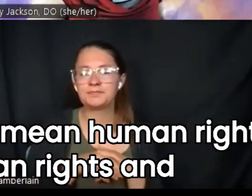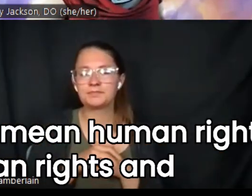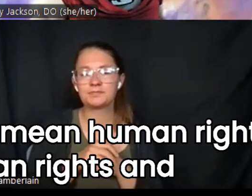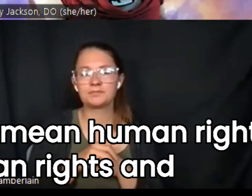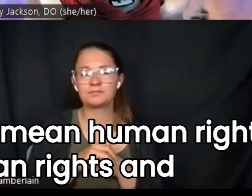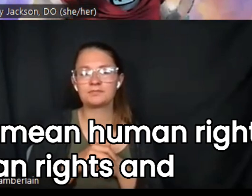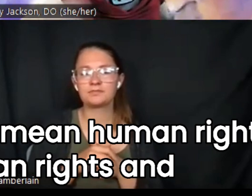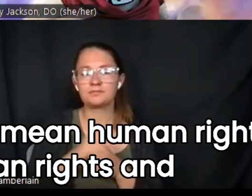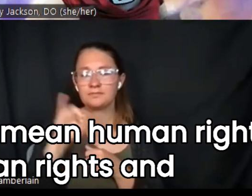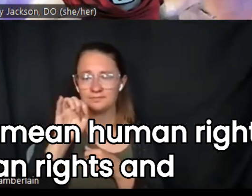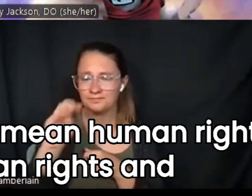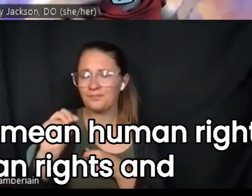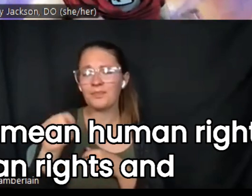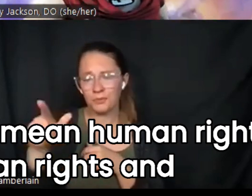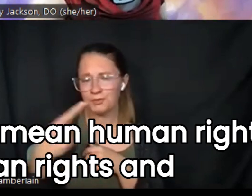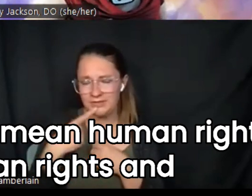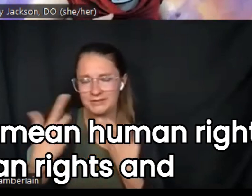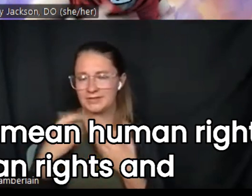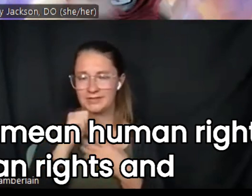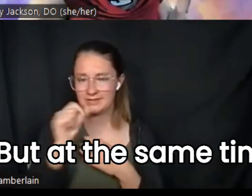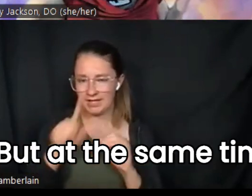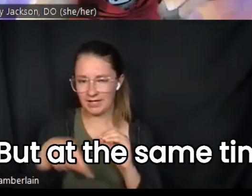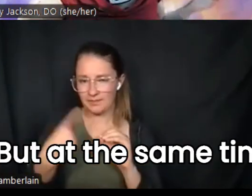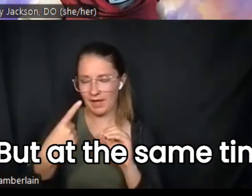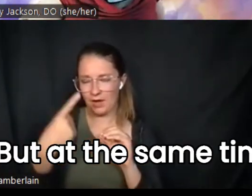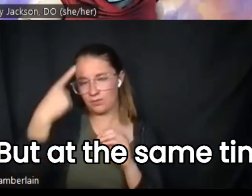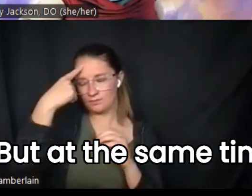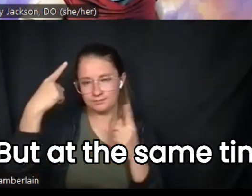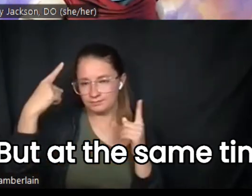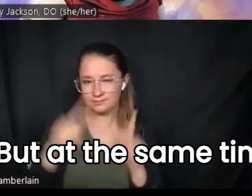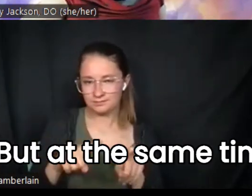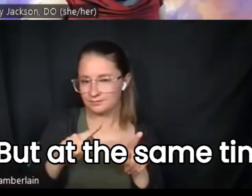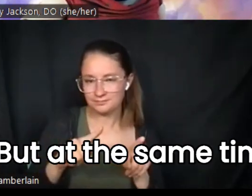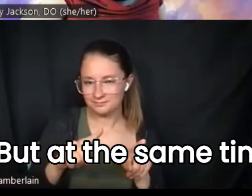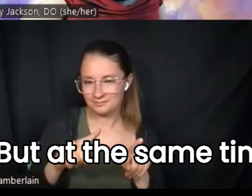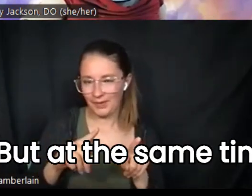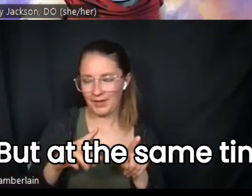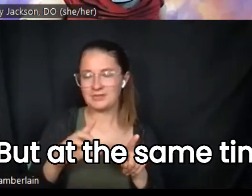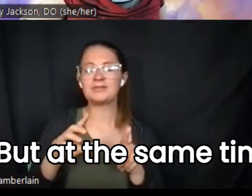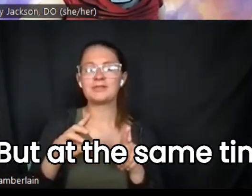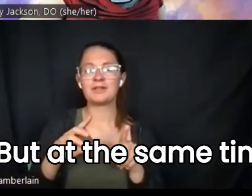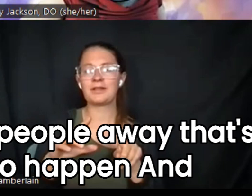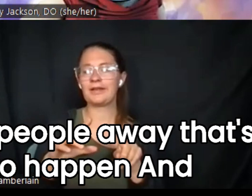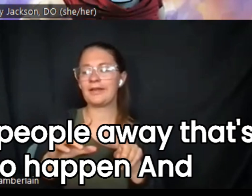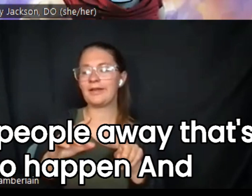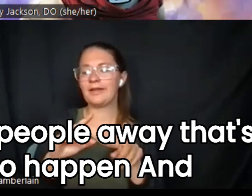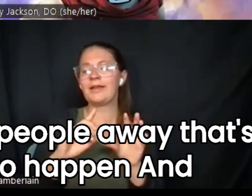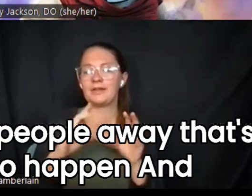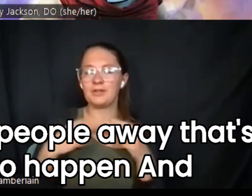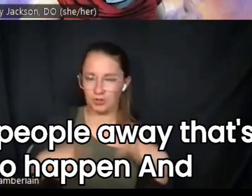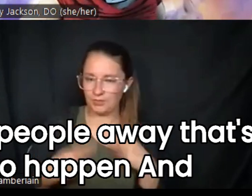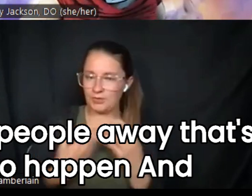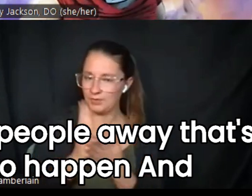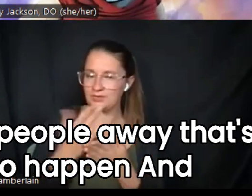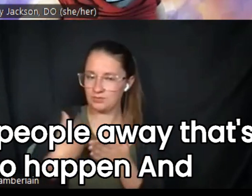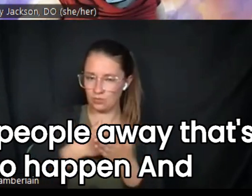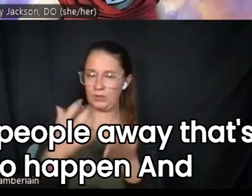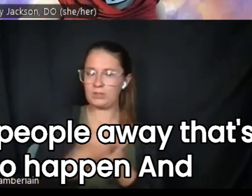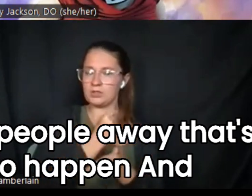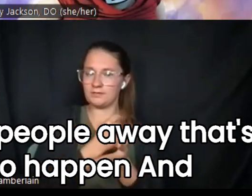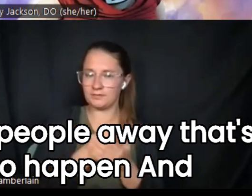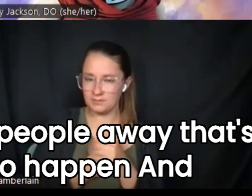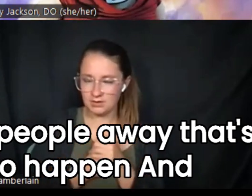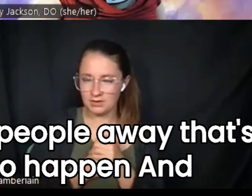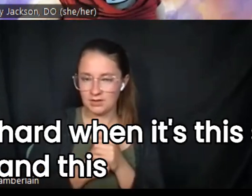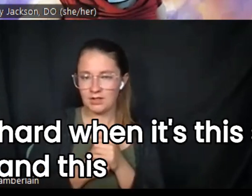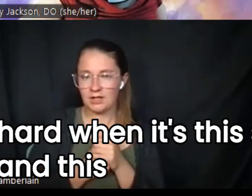about compromising. I mean, human rights are human rights and we deserve it. But at the same time, if we keep pushing people away, that's never